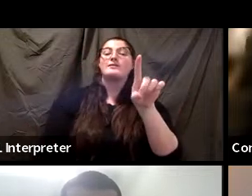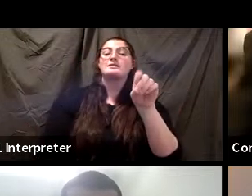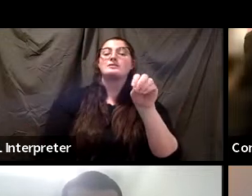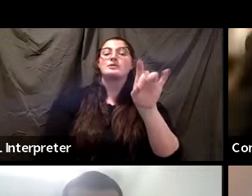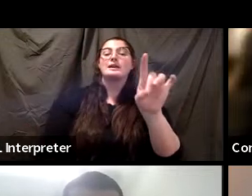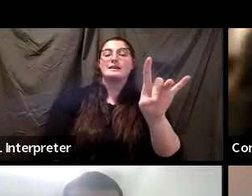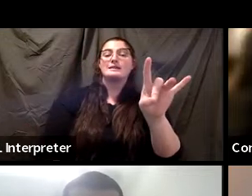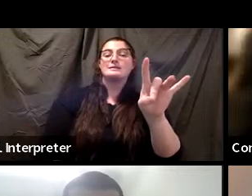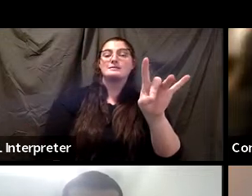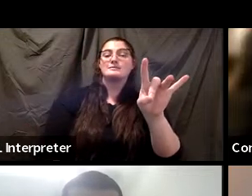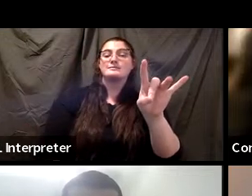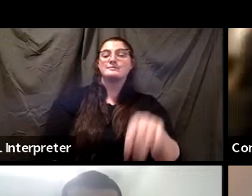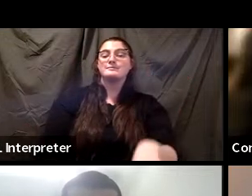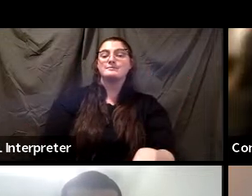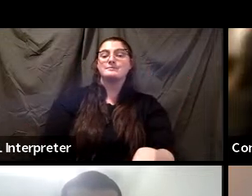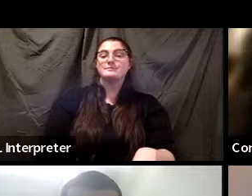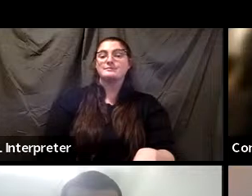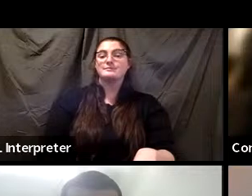5D08.